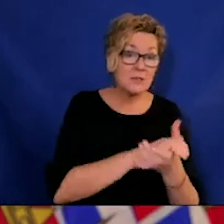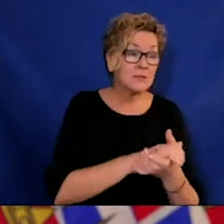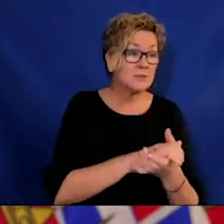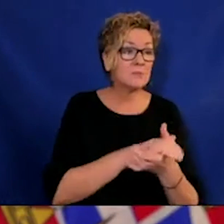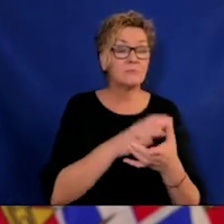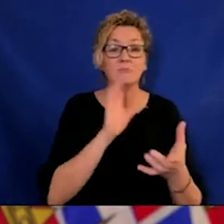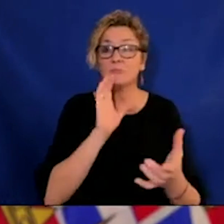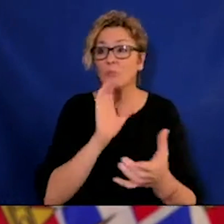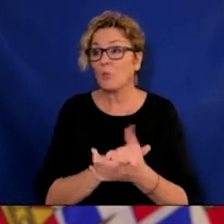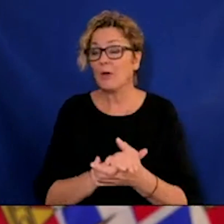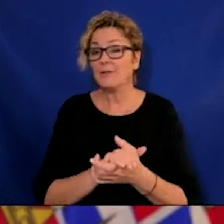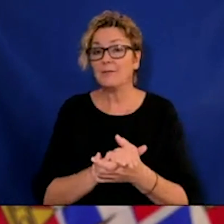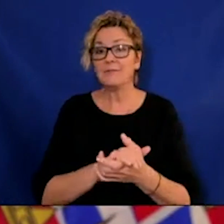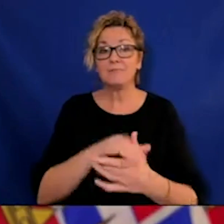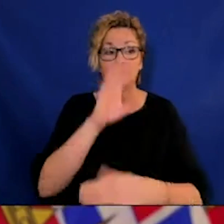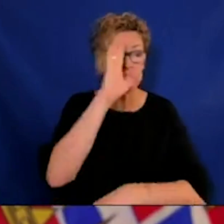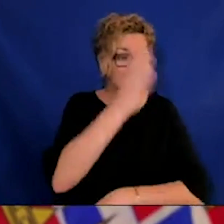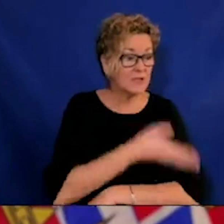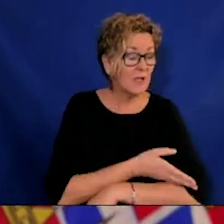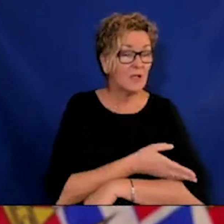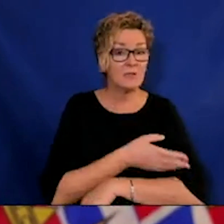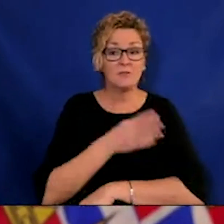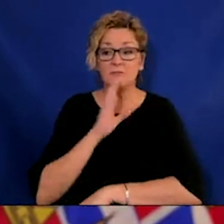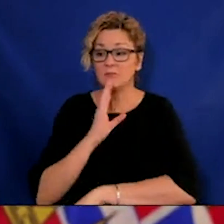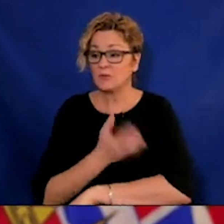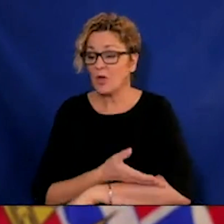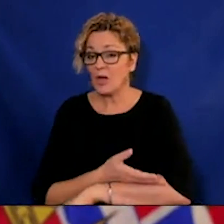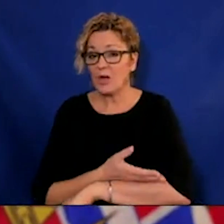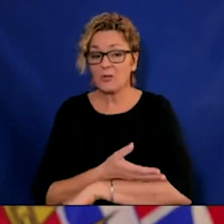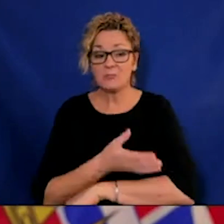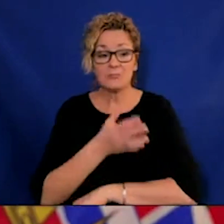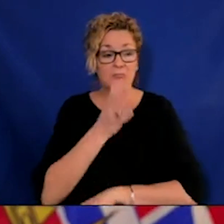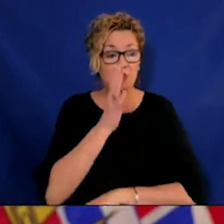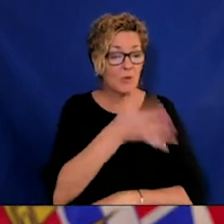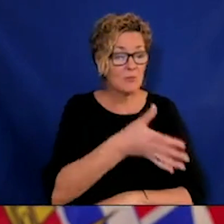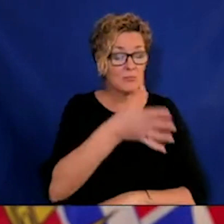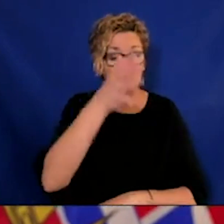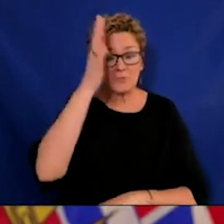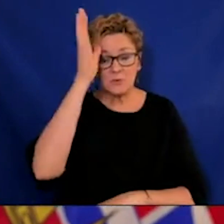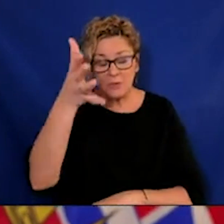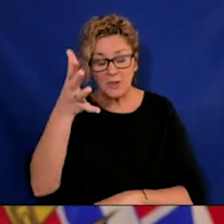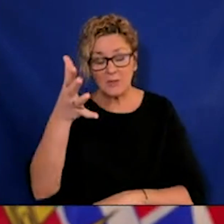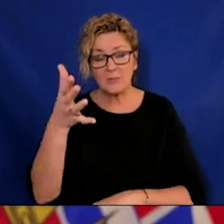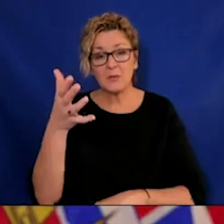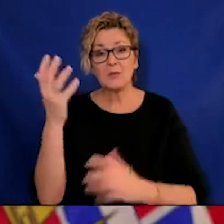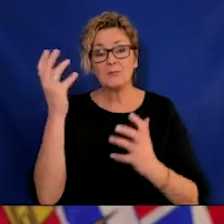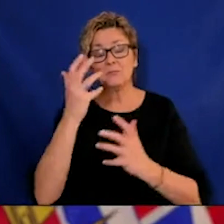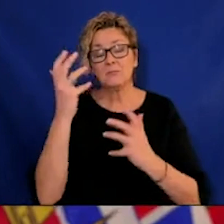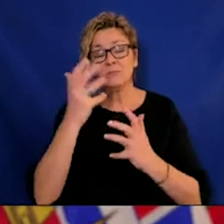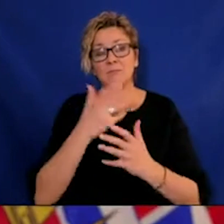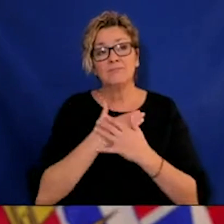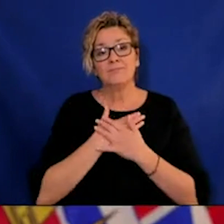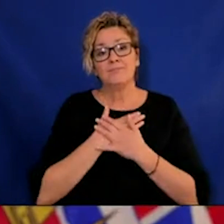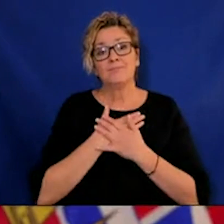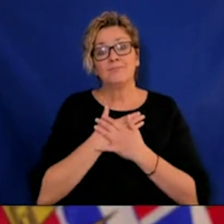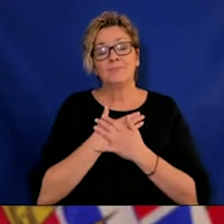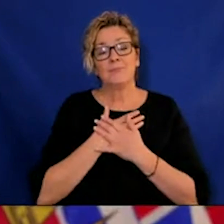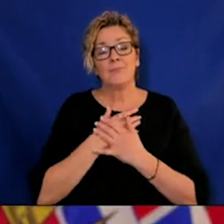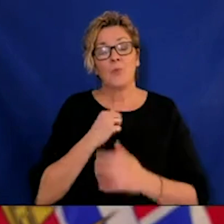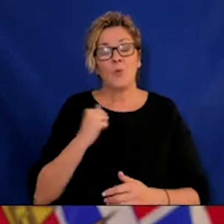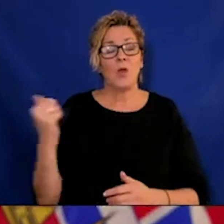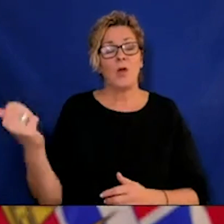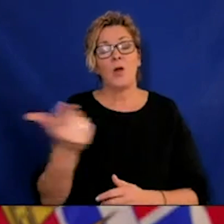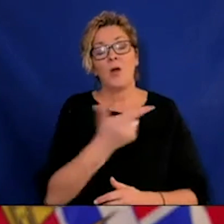grandparents, all of whom lost a loved one this weekend. We all feel your loss, and we mourn with